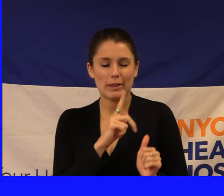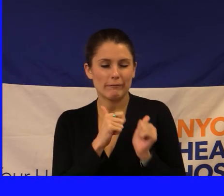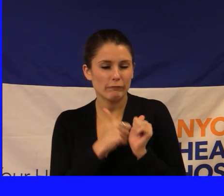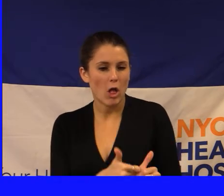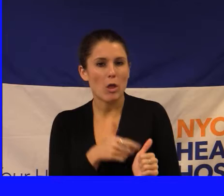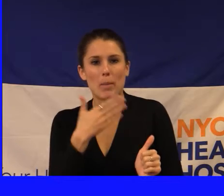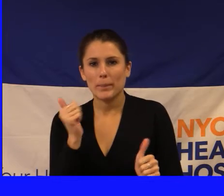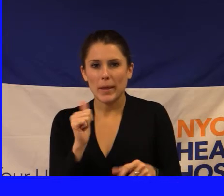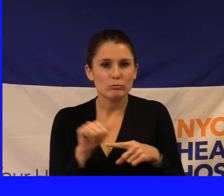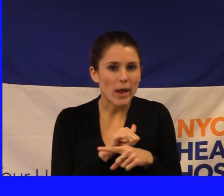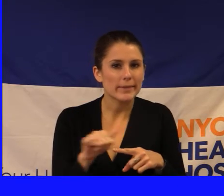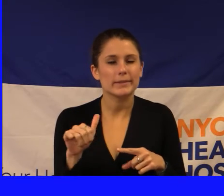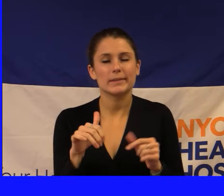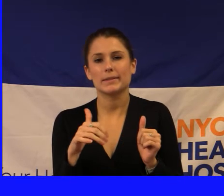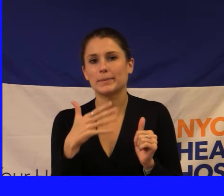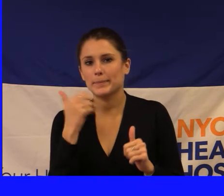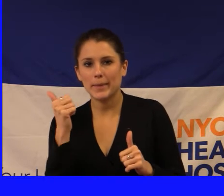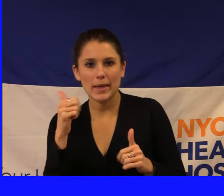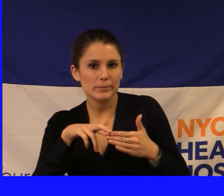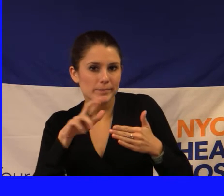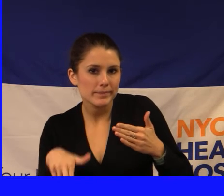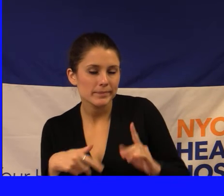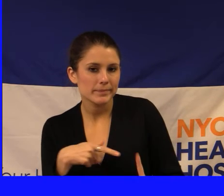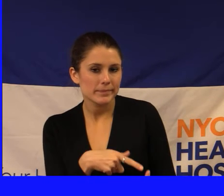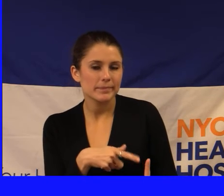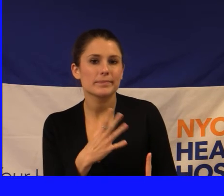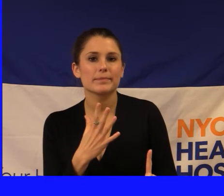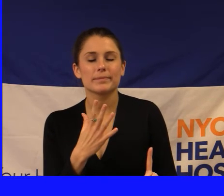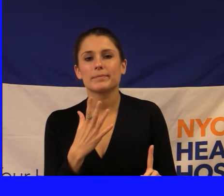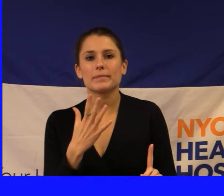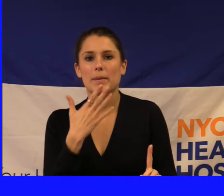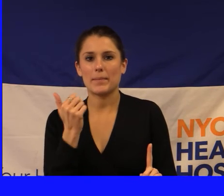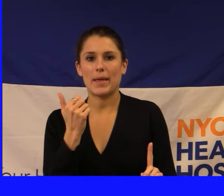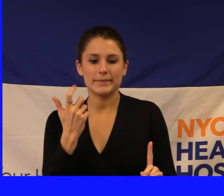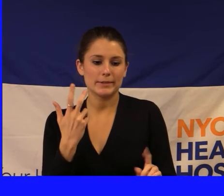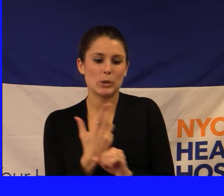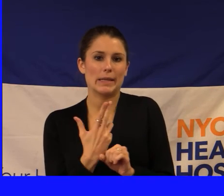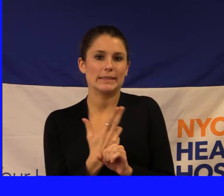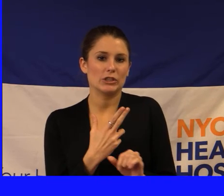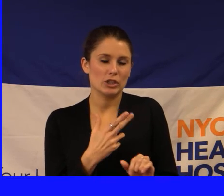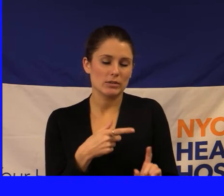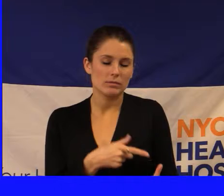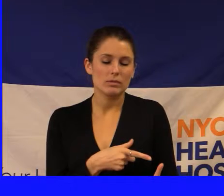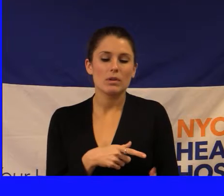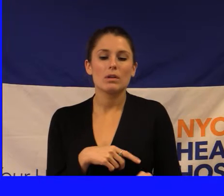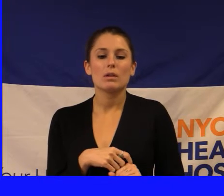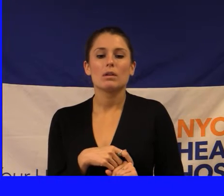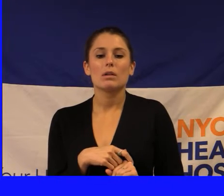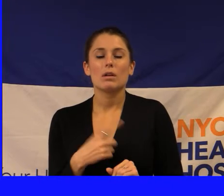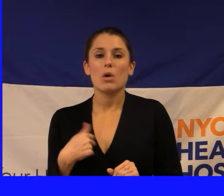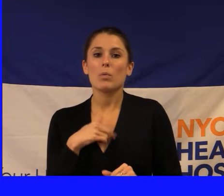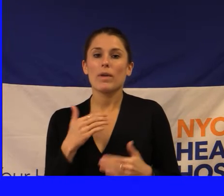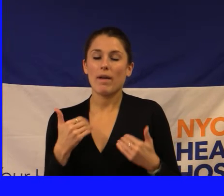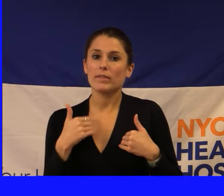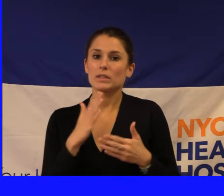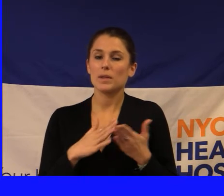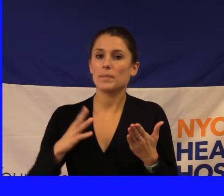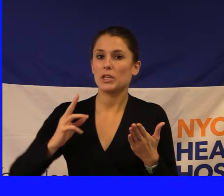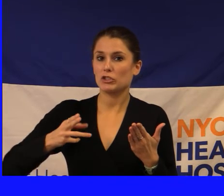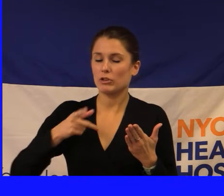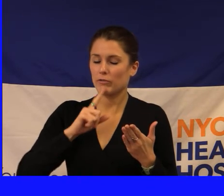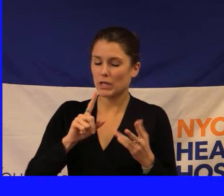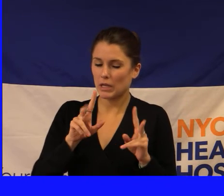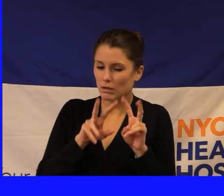with best outcomes and with optimal utilization? We have some history of doing